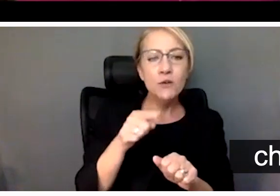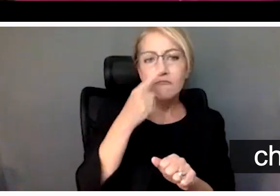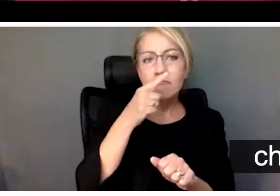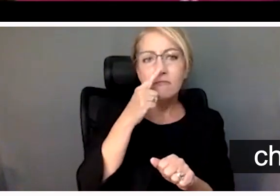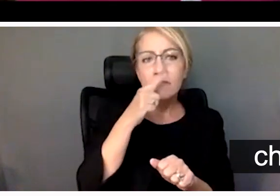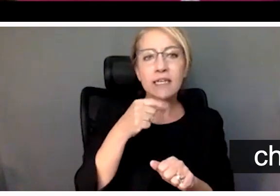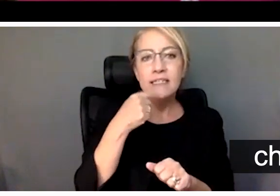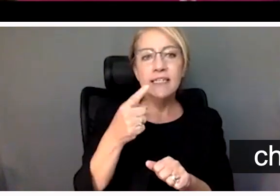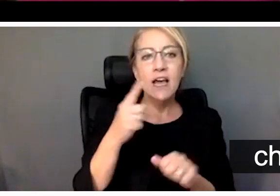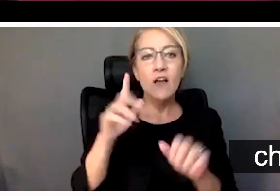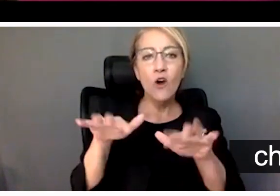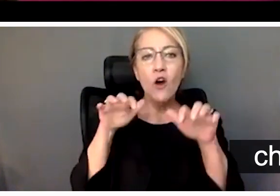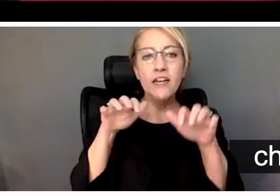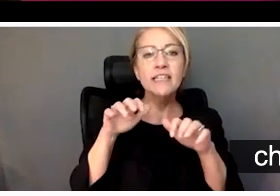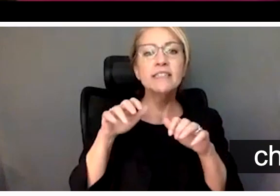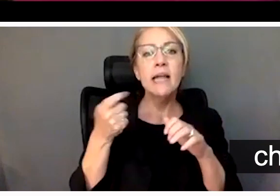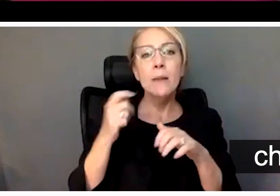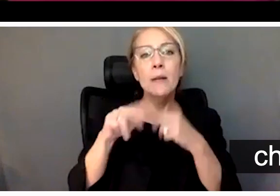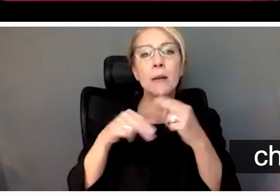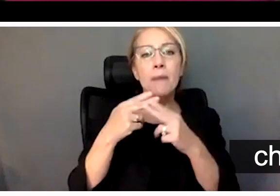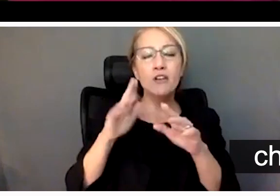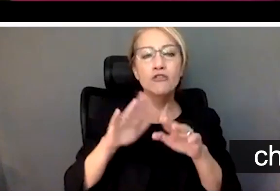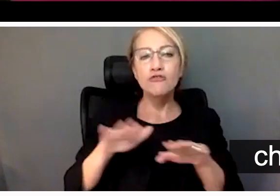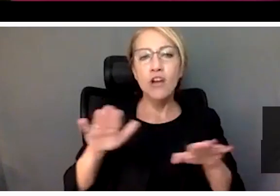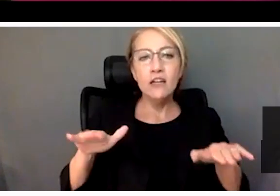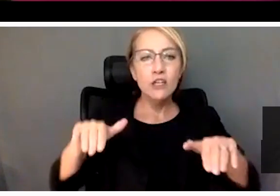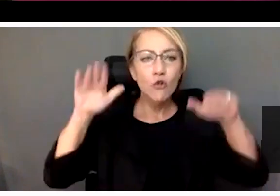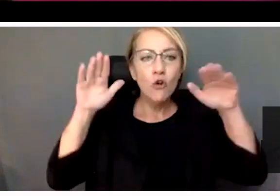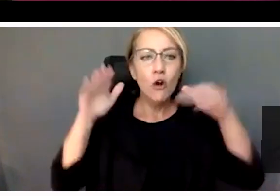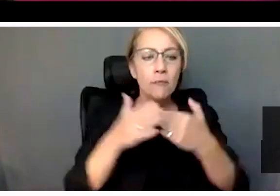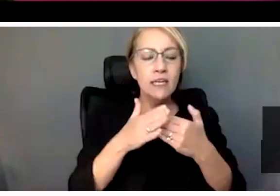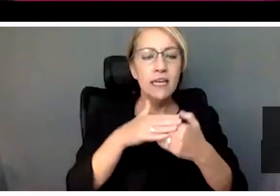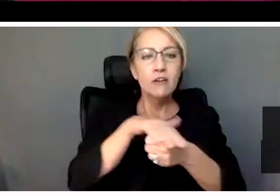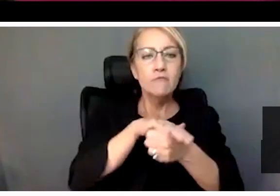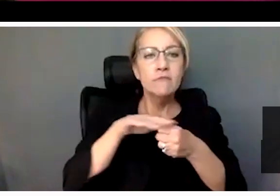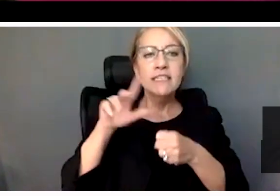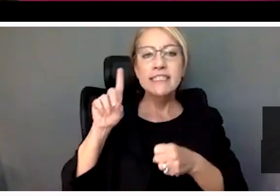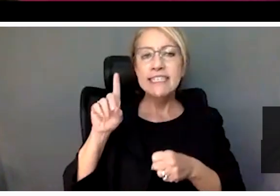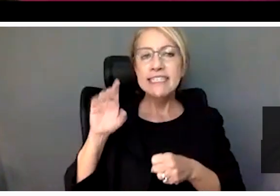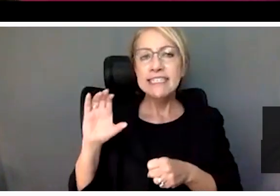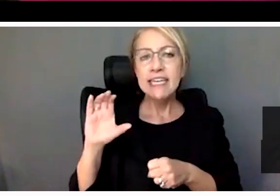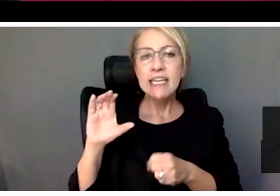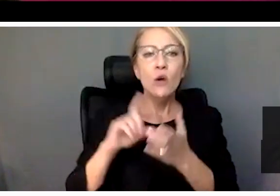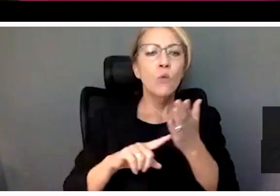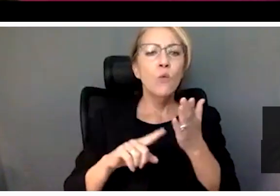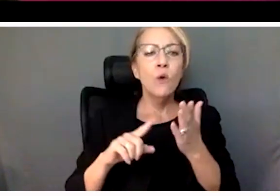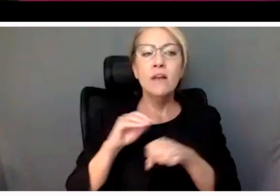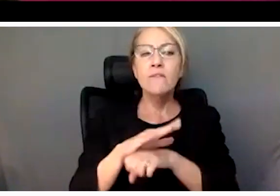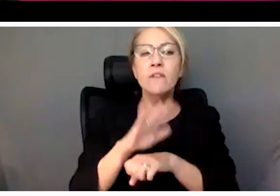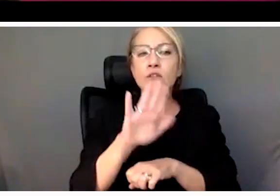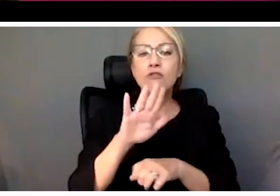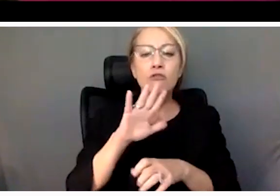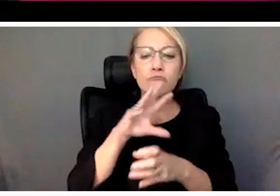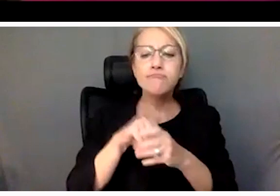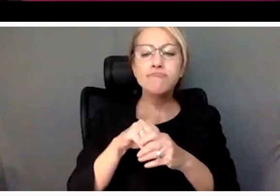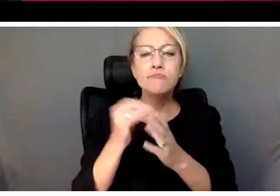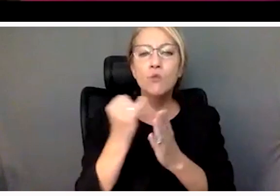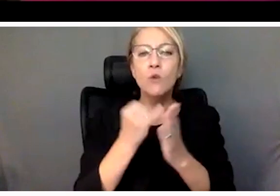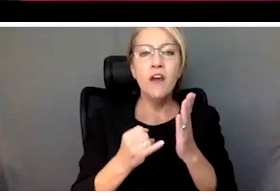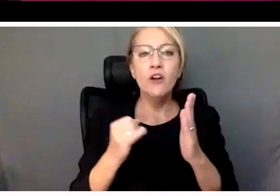bit about your childhood growing up near DC and what influenced your engagement with the arts to